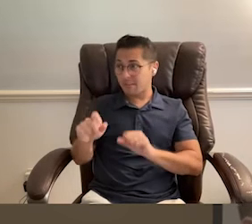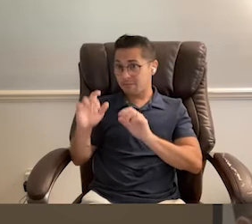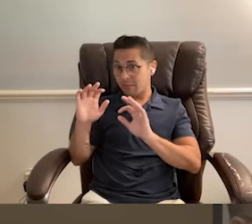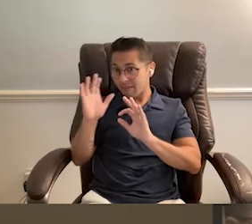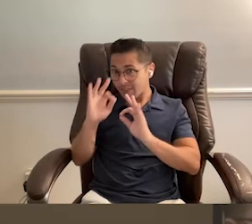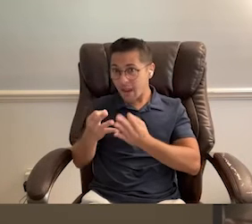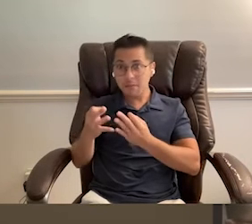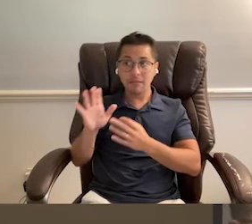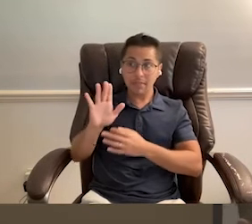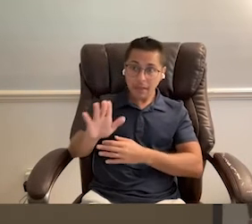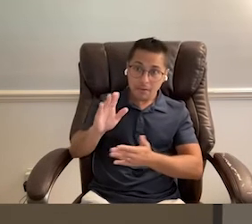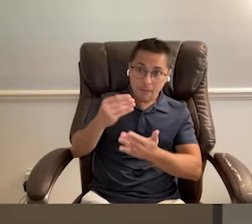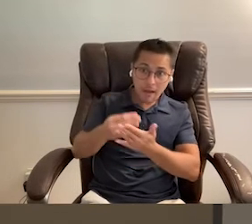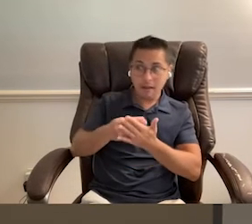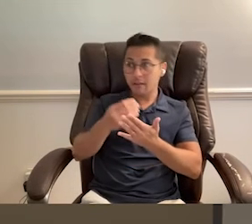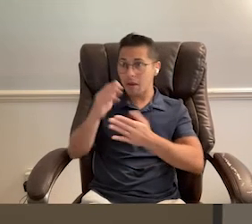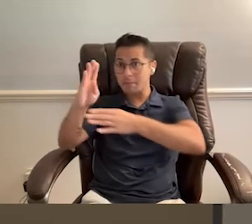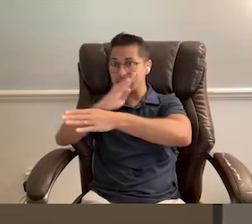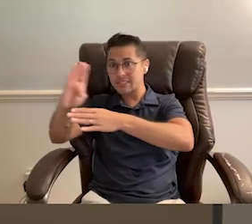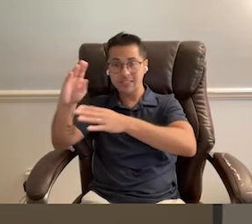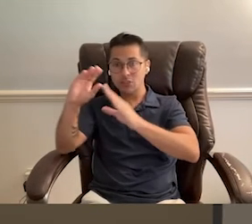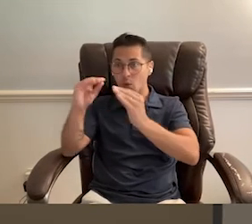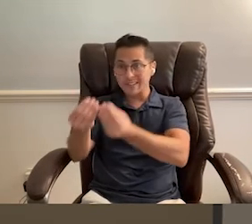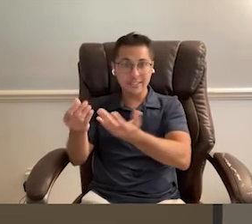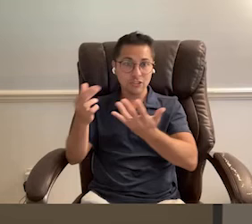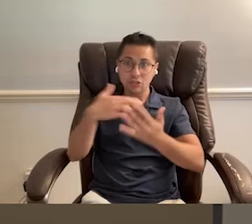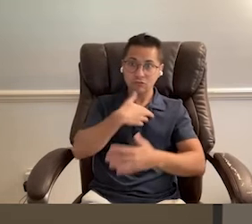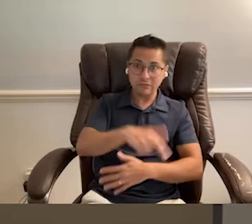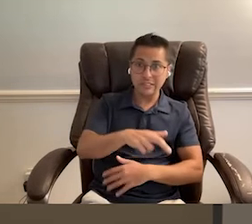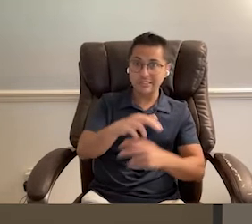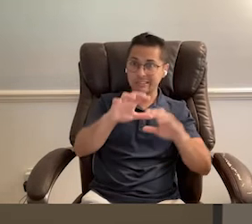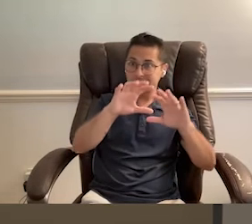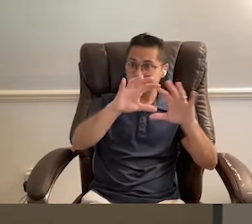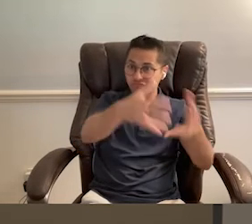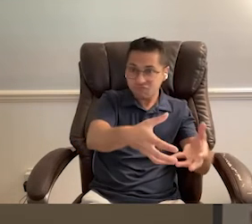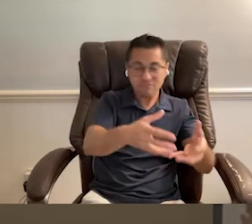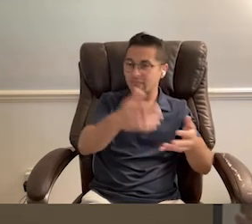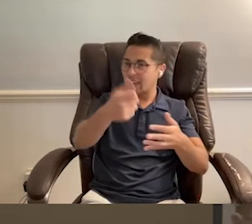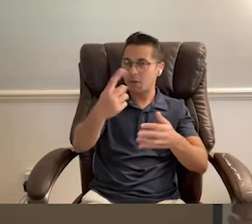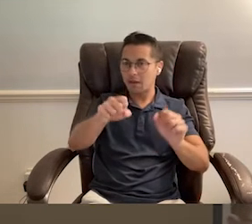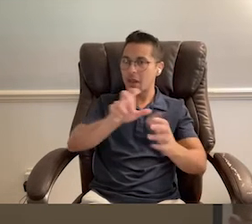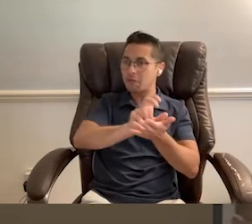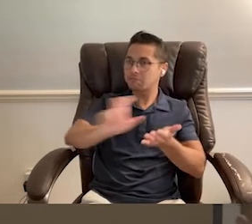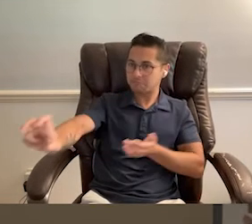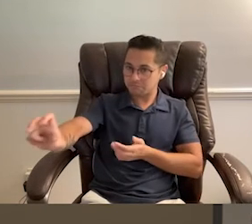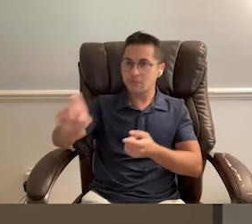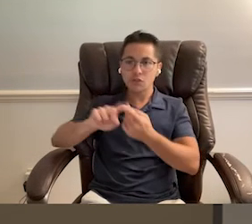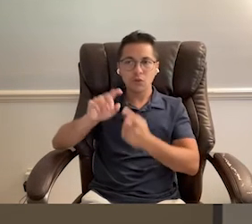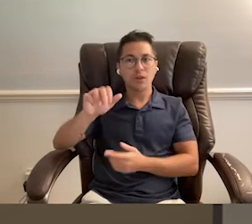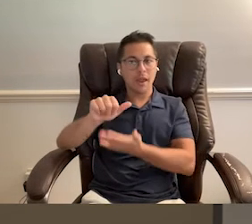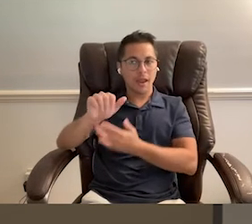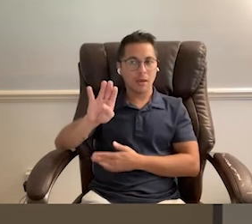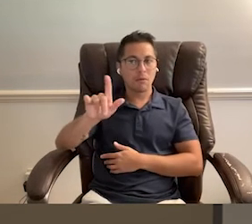be a business, an organization, a religious institution. Anybody can put contributions into an ABLE account on behalf. We even